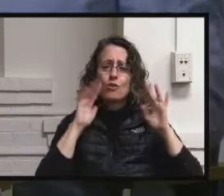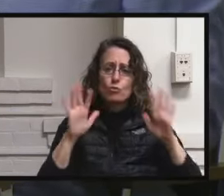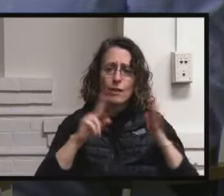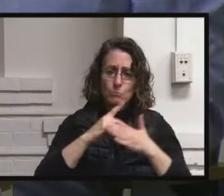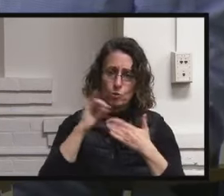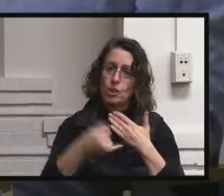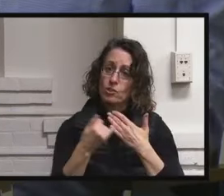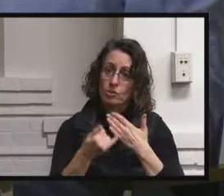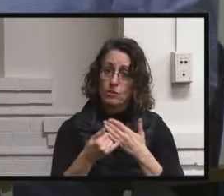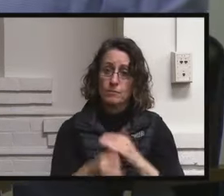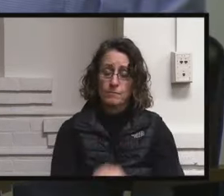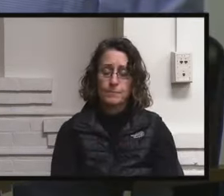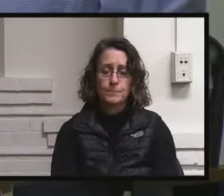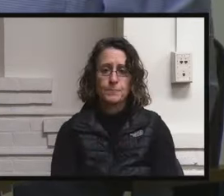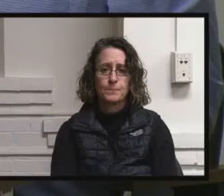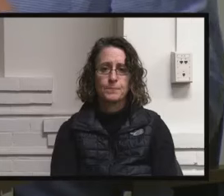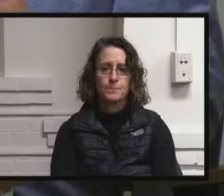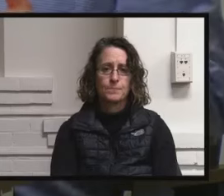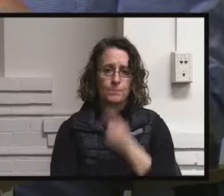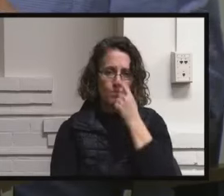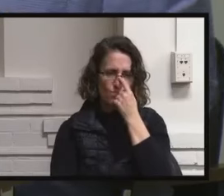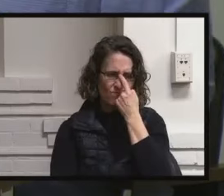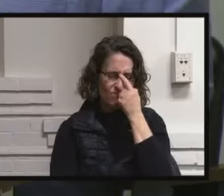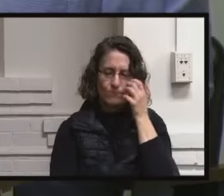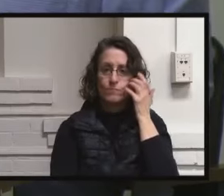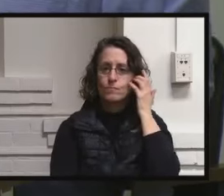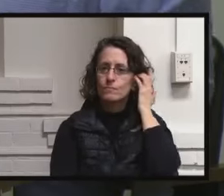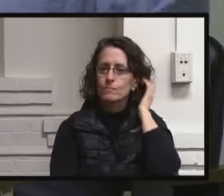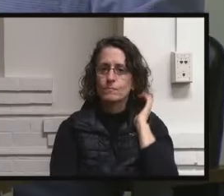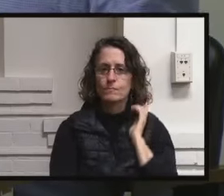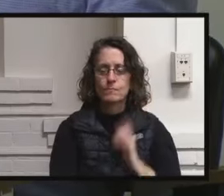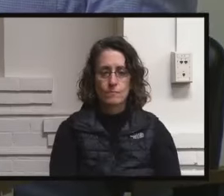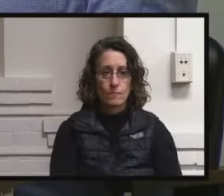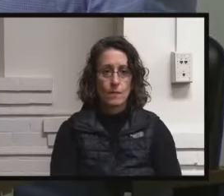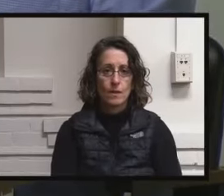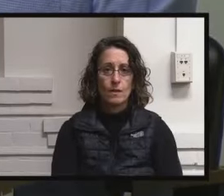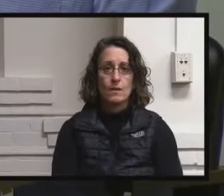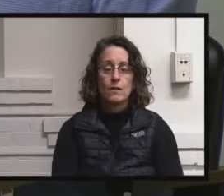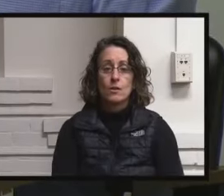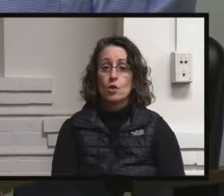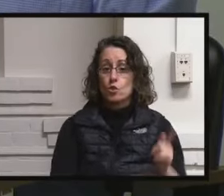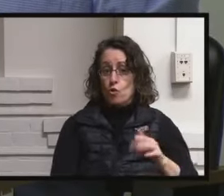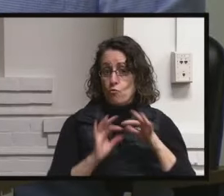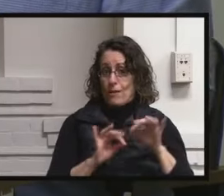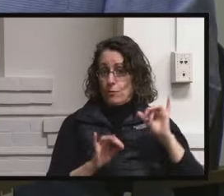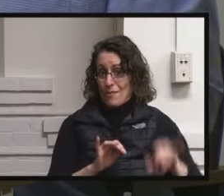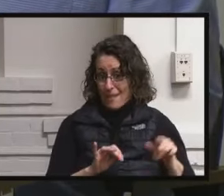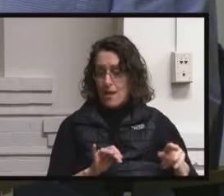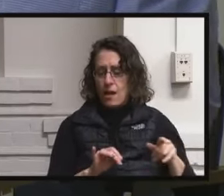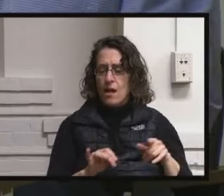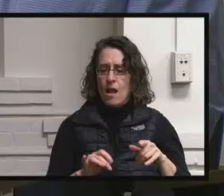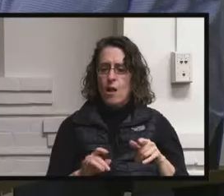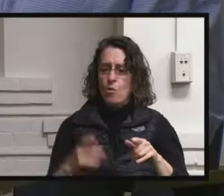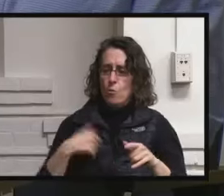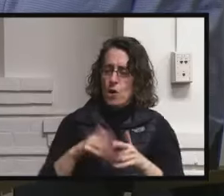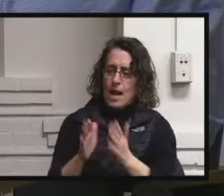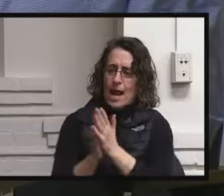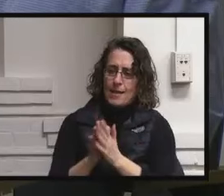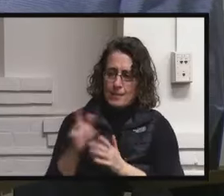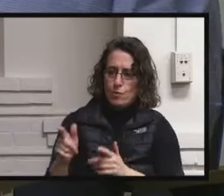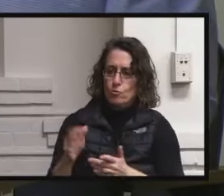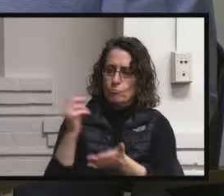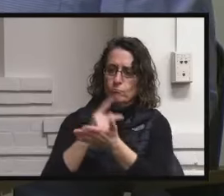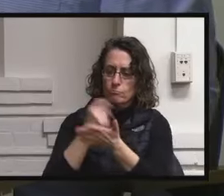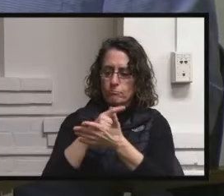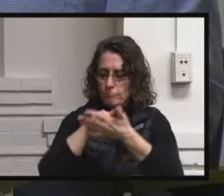So as Peter mentioned, there's a series of actions that the board is being asked to take as our role in this project. We'll start